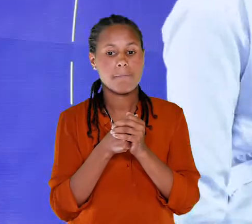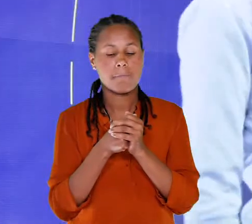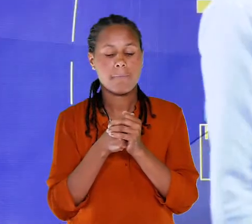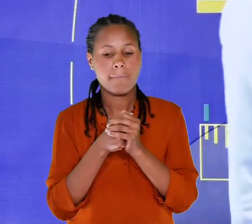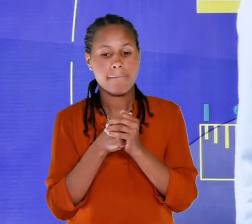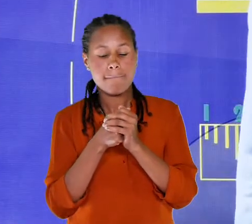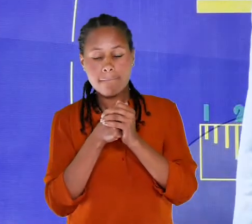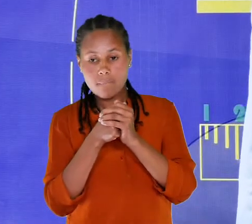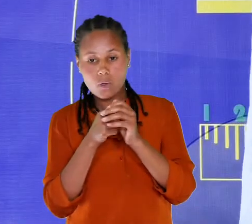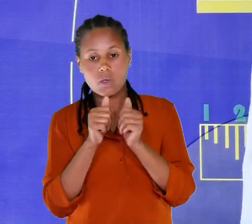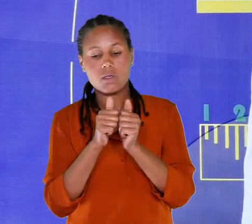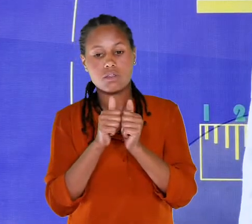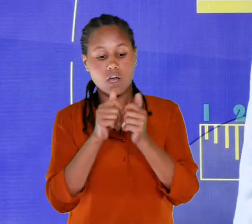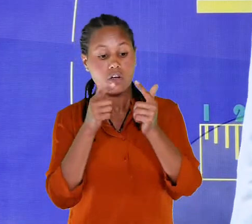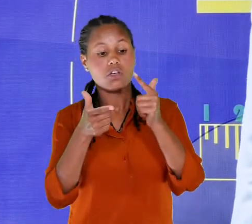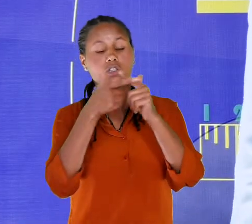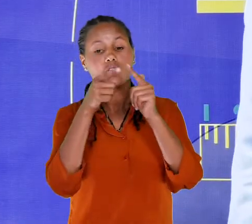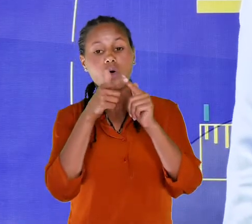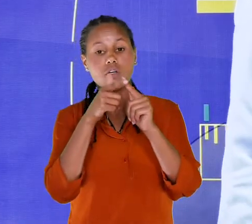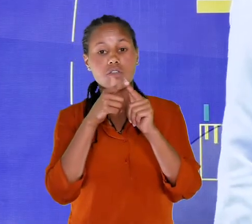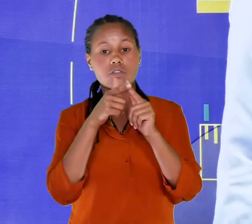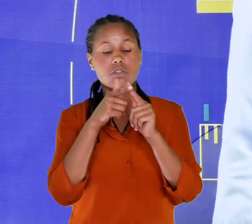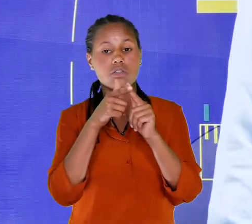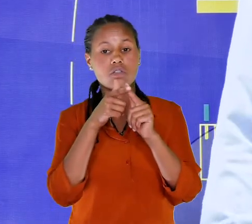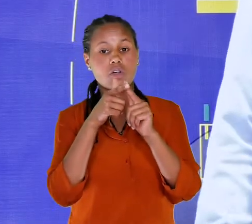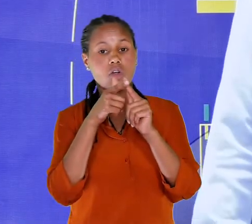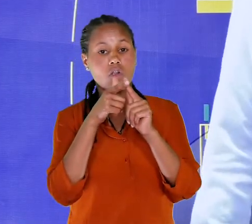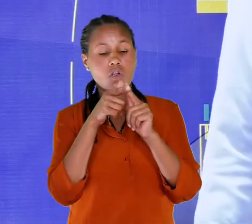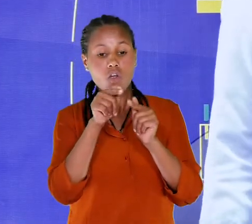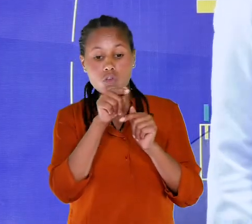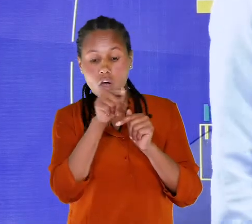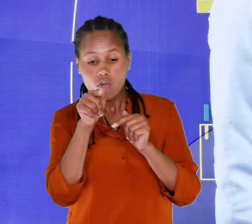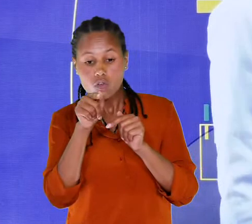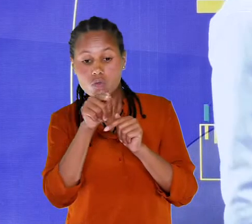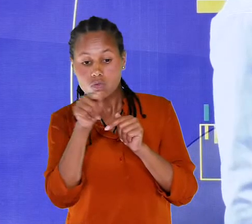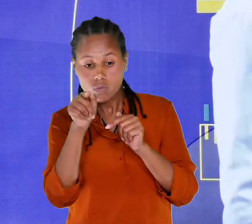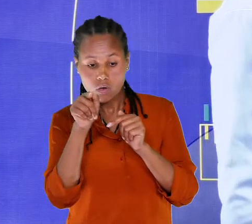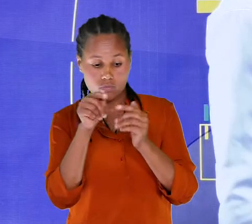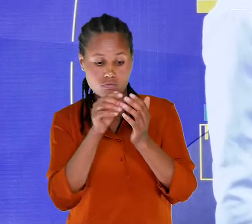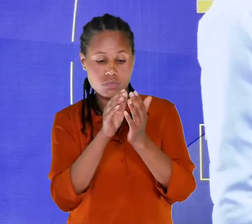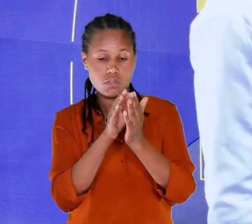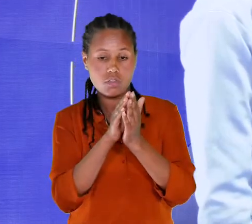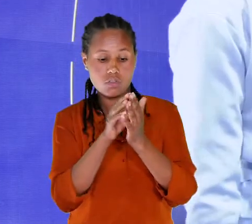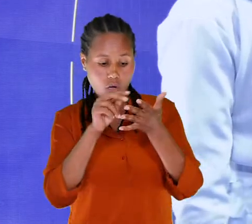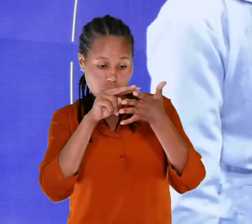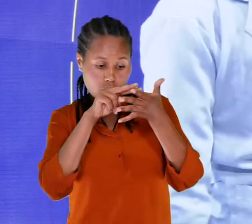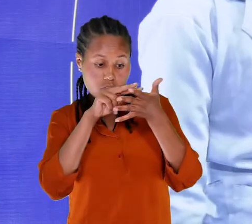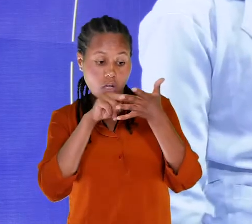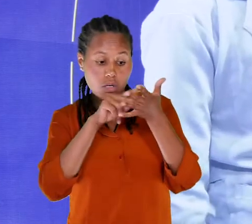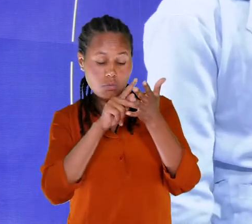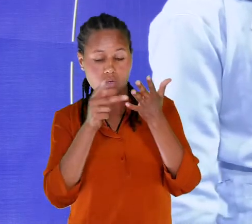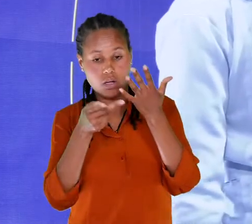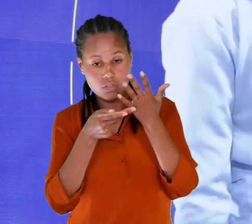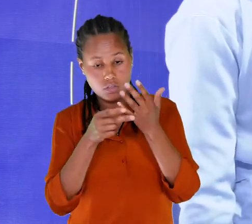The next one is the above. Based on your own study plan,